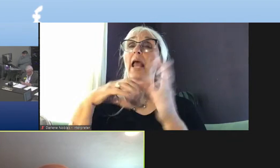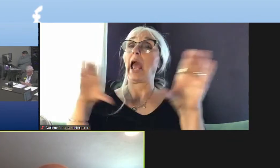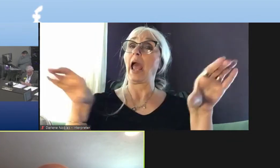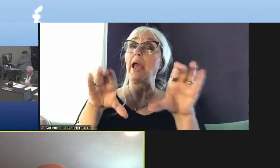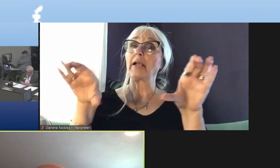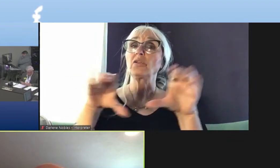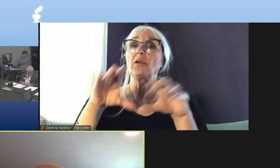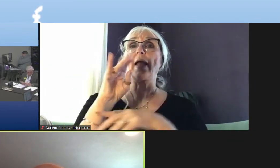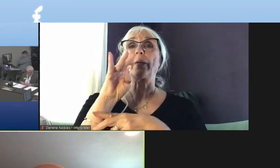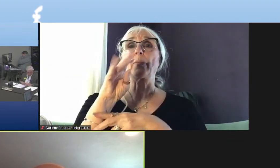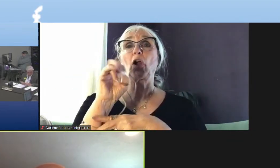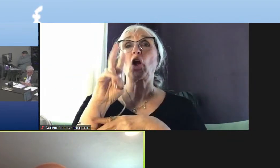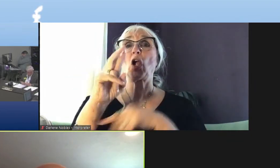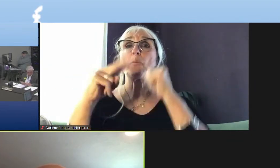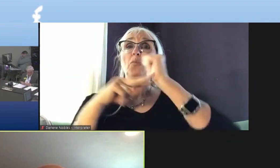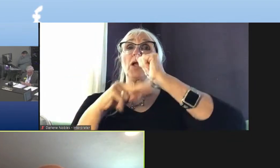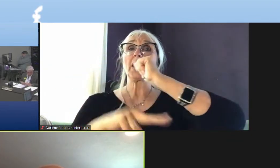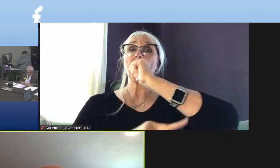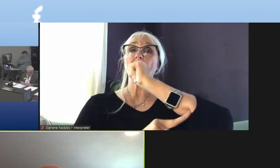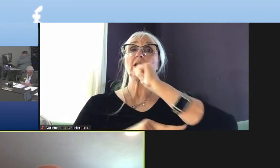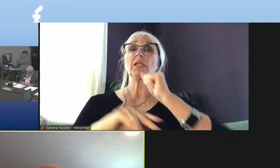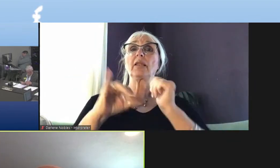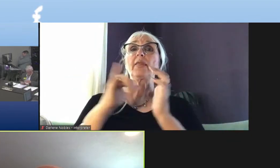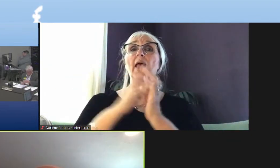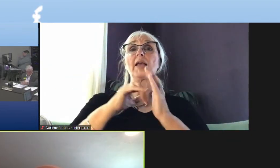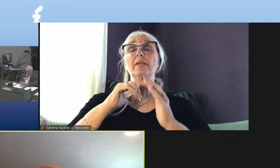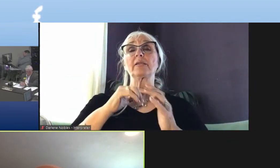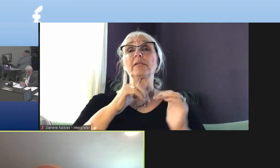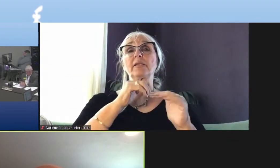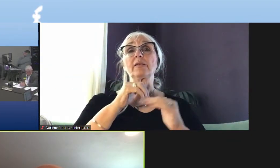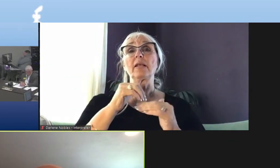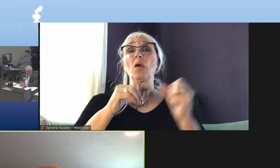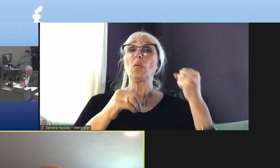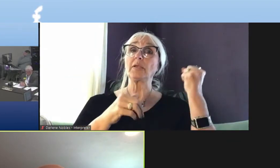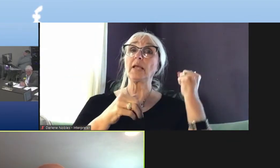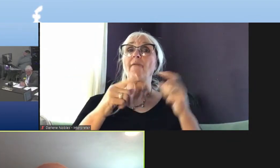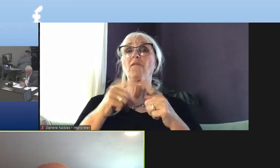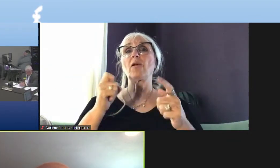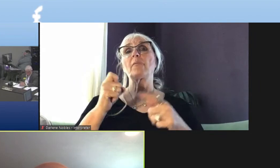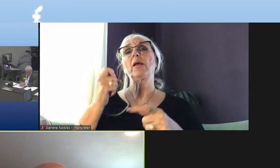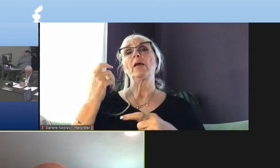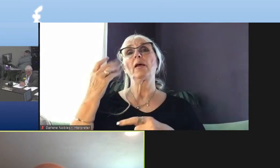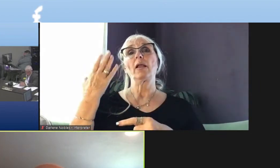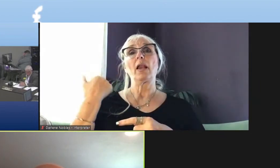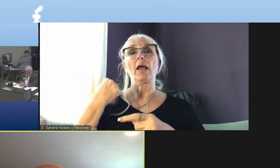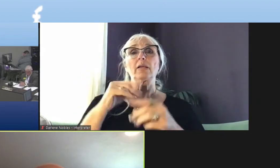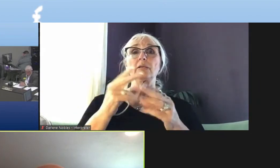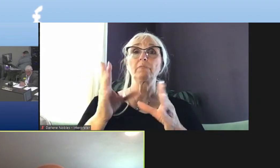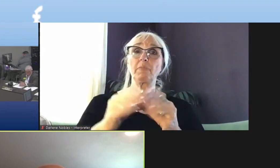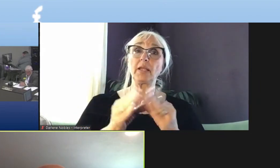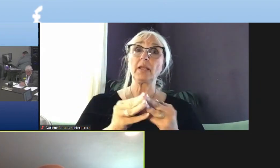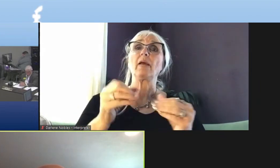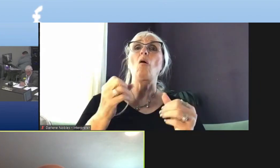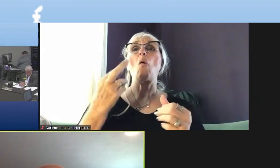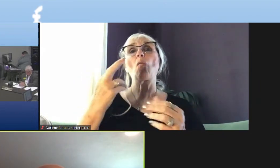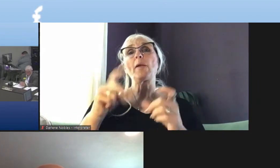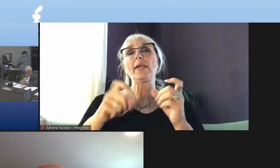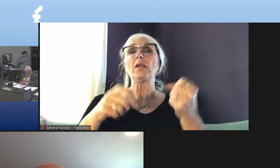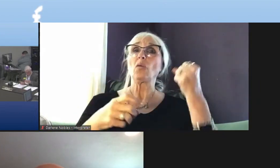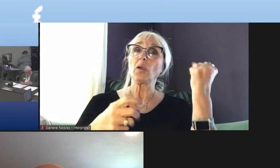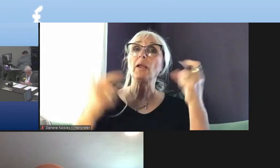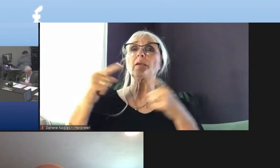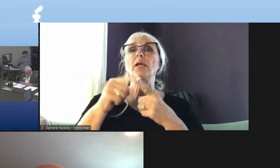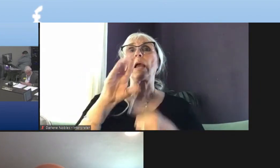Eichelberger Bridge, and this was deferred by the court last session. I don't know if there's any updates today or if we need to defer until Commissioner is back. I